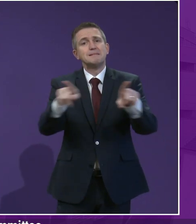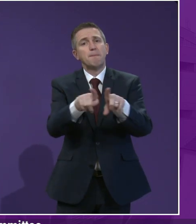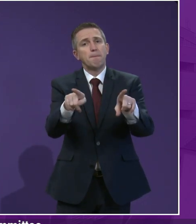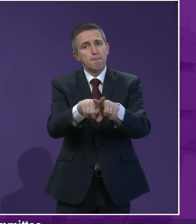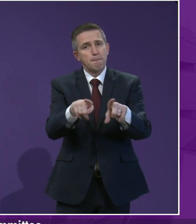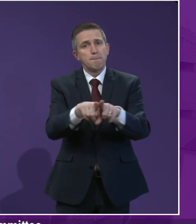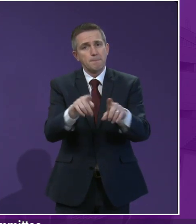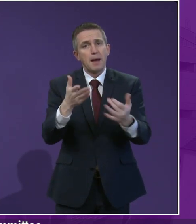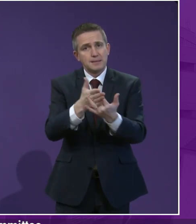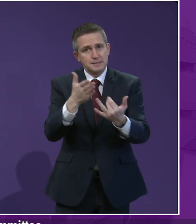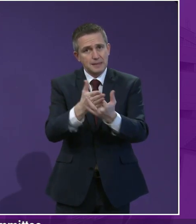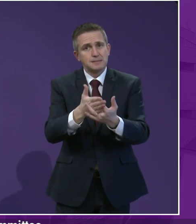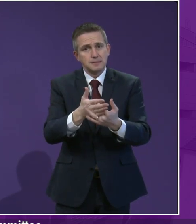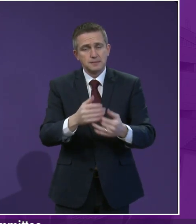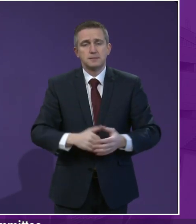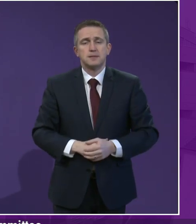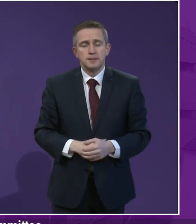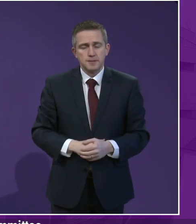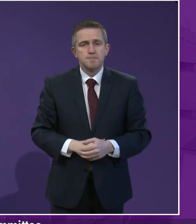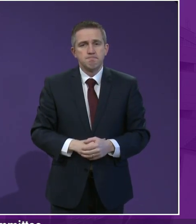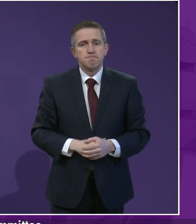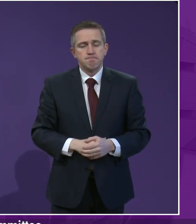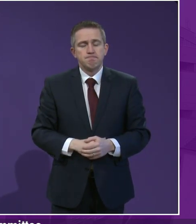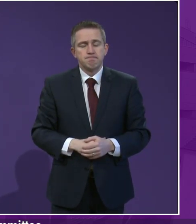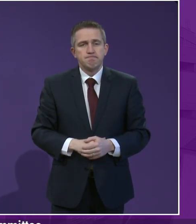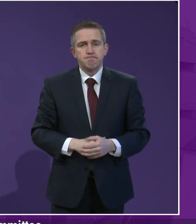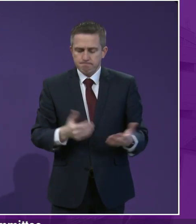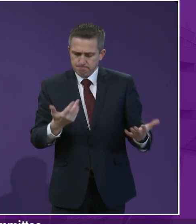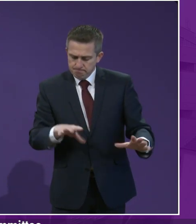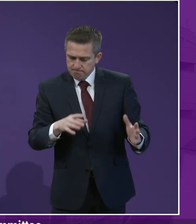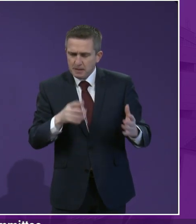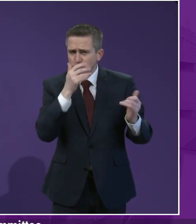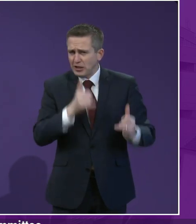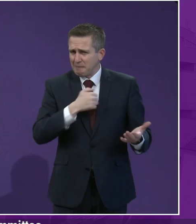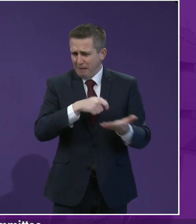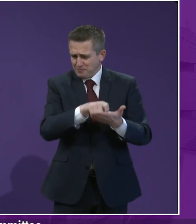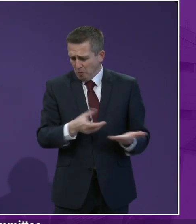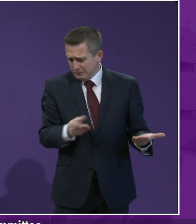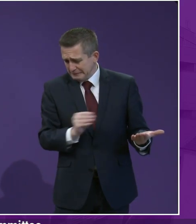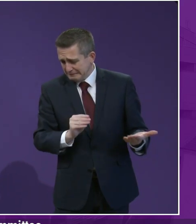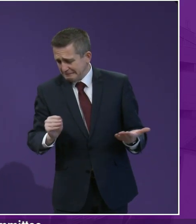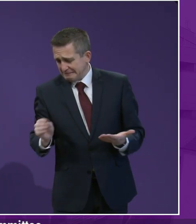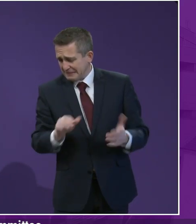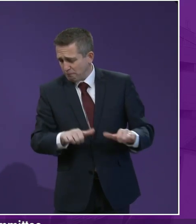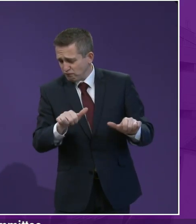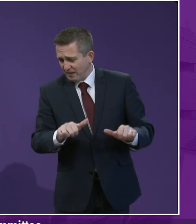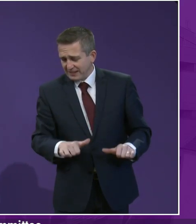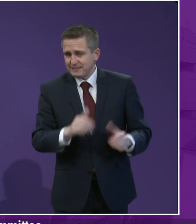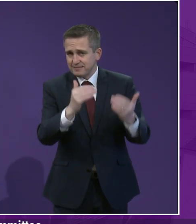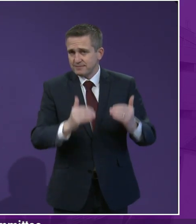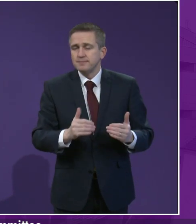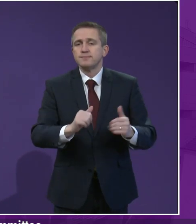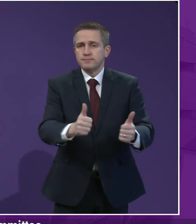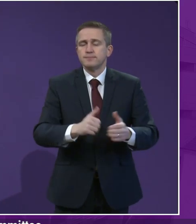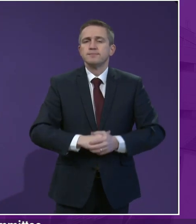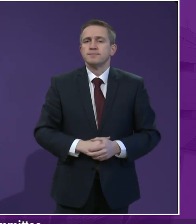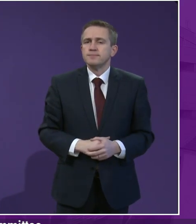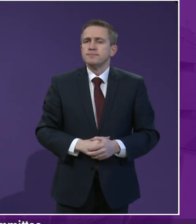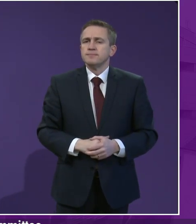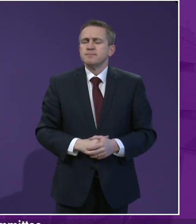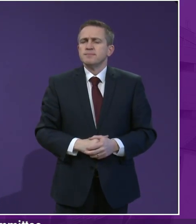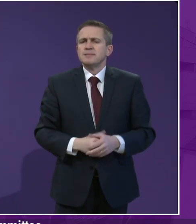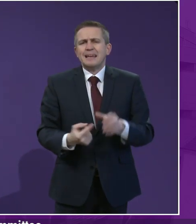minimum requirement of reasonable adjustments so that students knew that they were receiving the same level of support as other students at